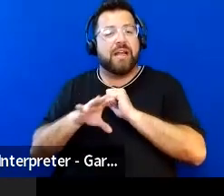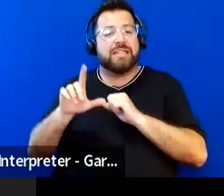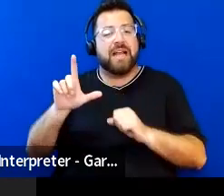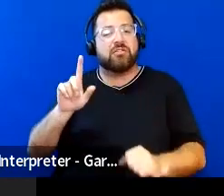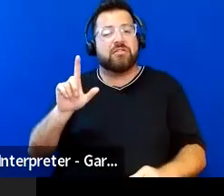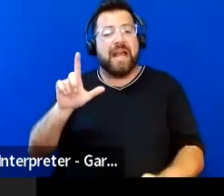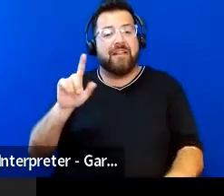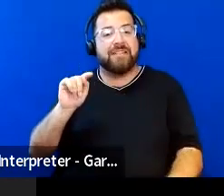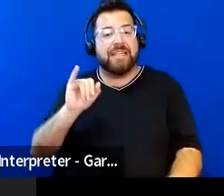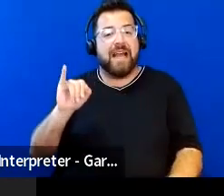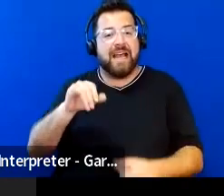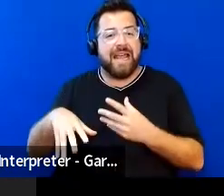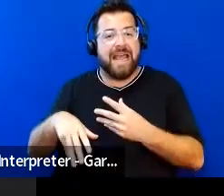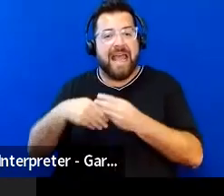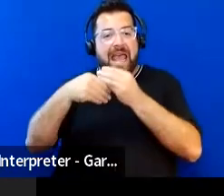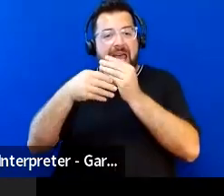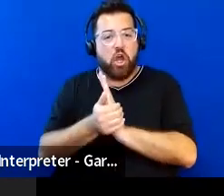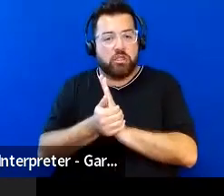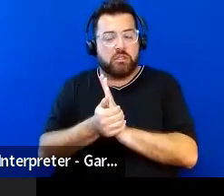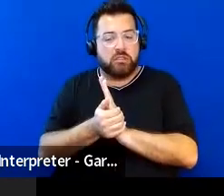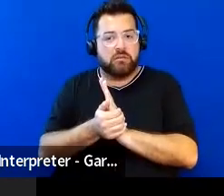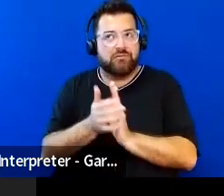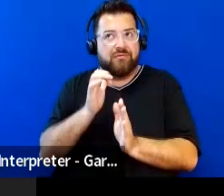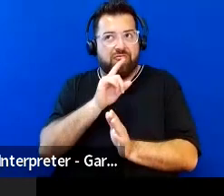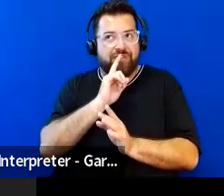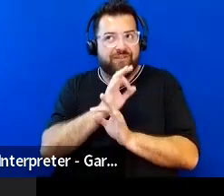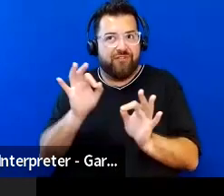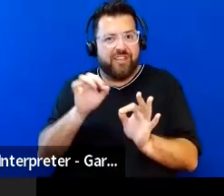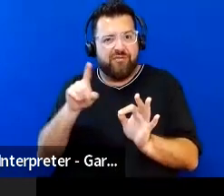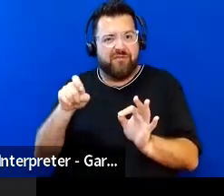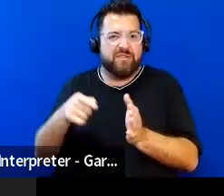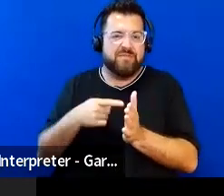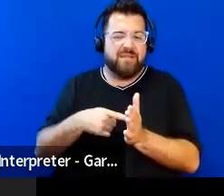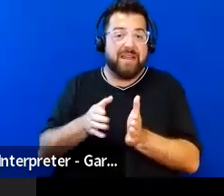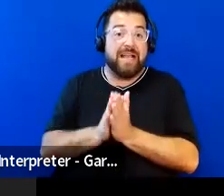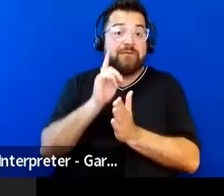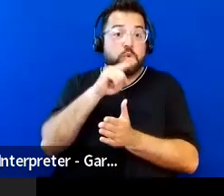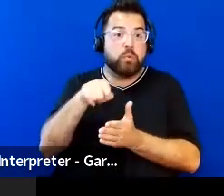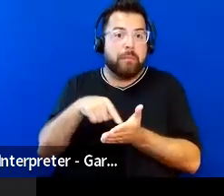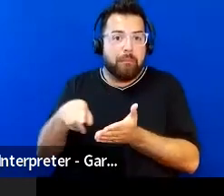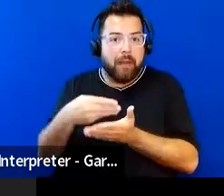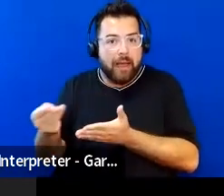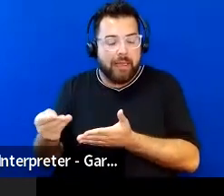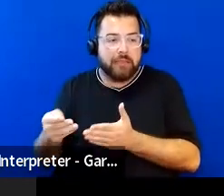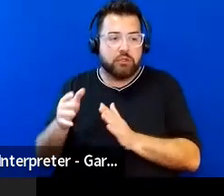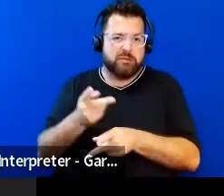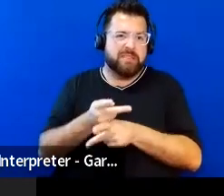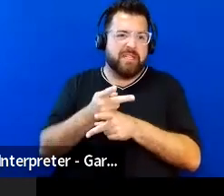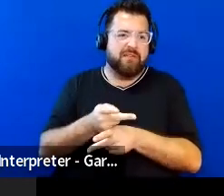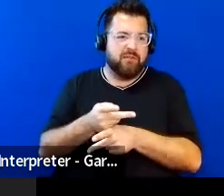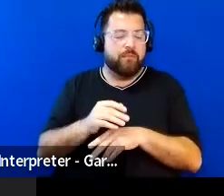not necessarily free, that they sometimes try to get you to buy. So just be careful about that.